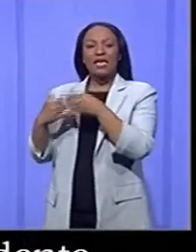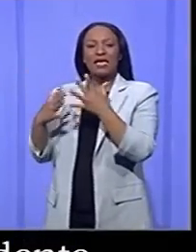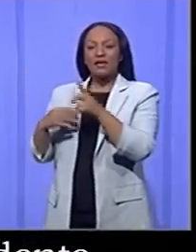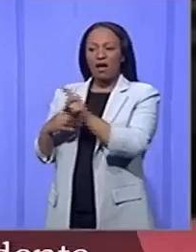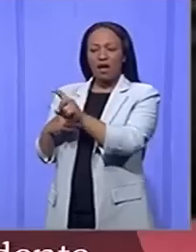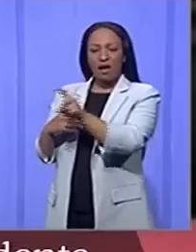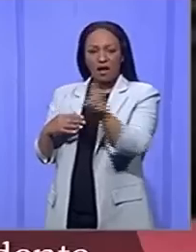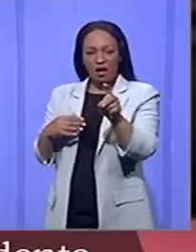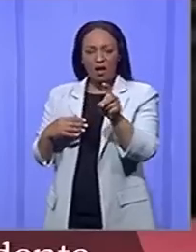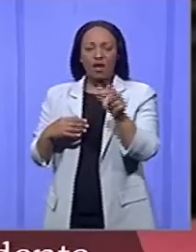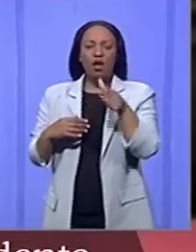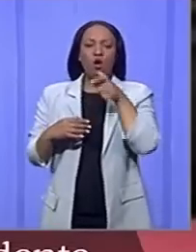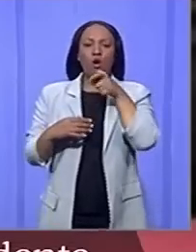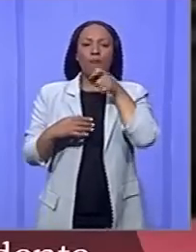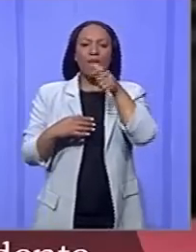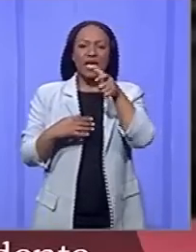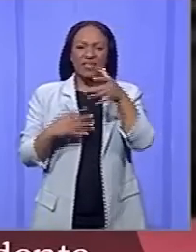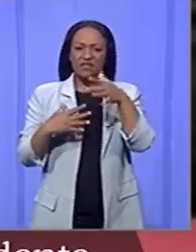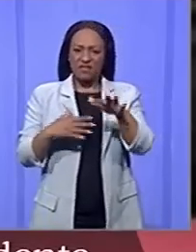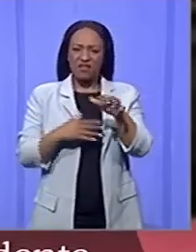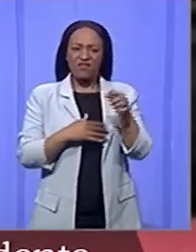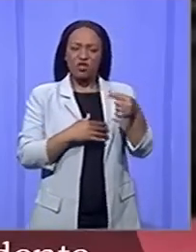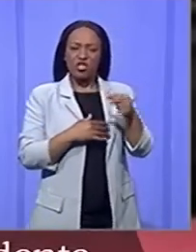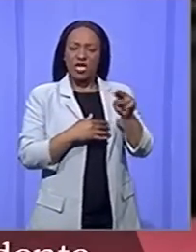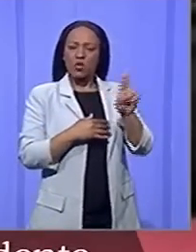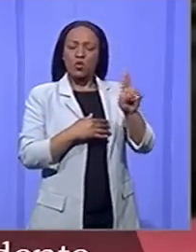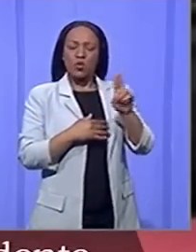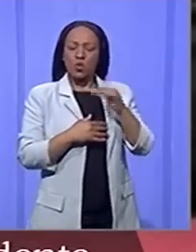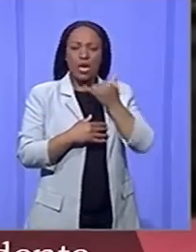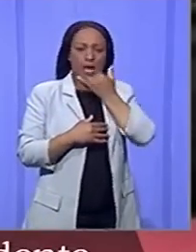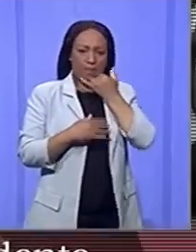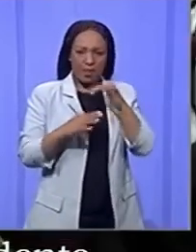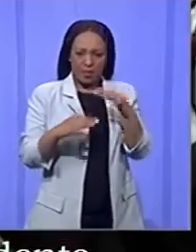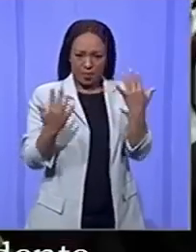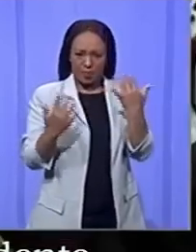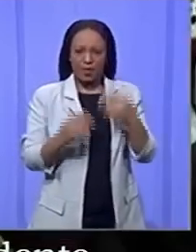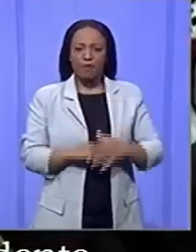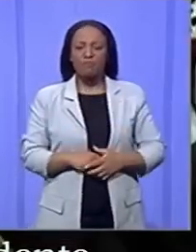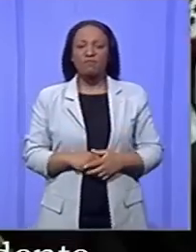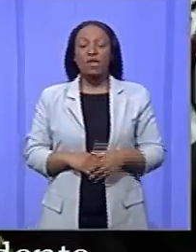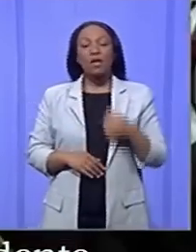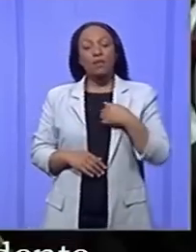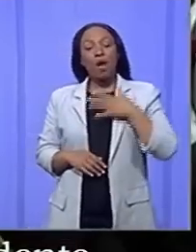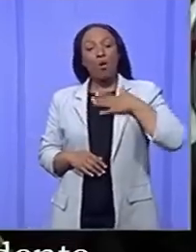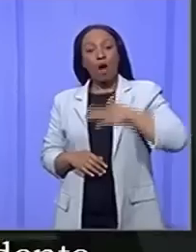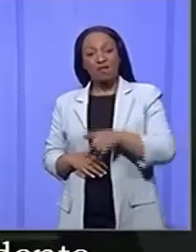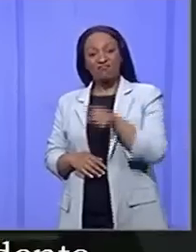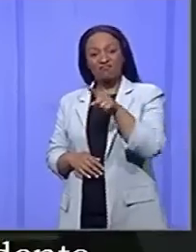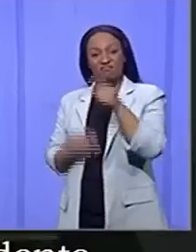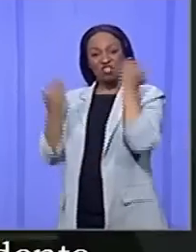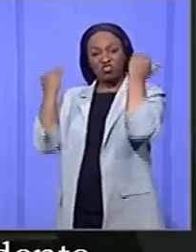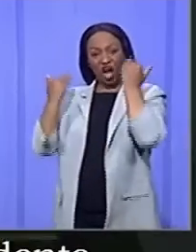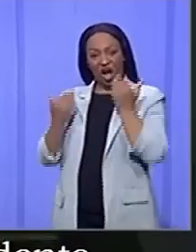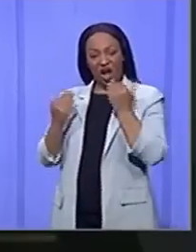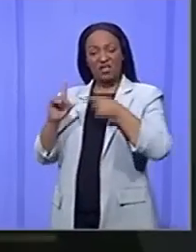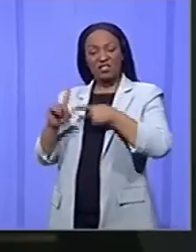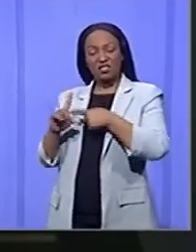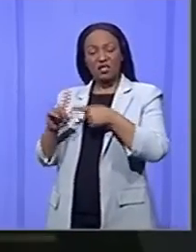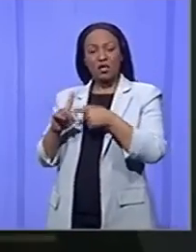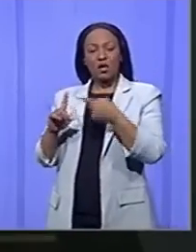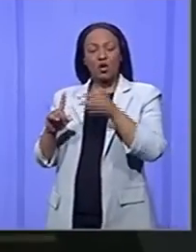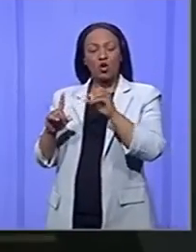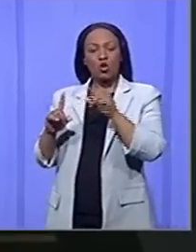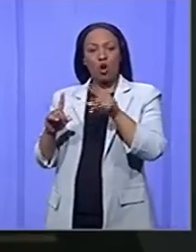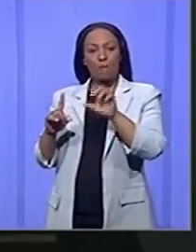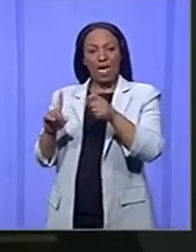ke disehollo tse kgahlano le mmuso ona o motjha. I want to say to Honorable Judge Lope, I'm sitting